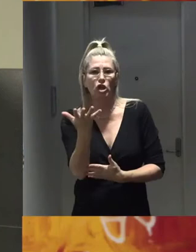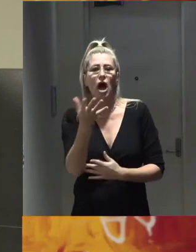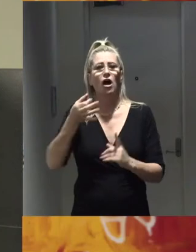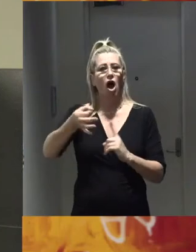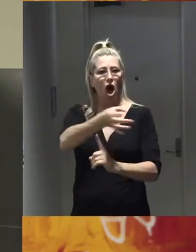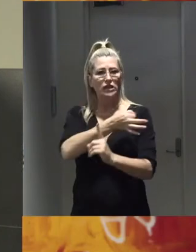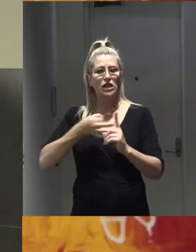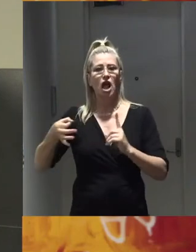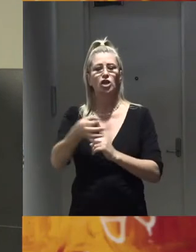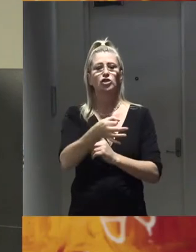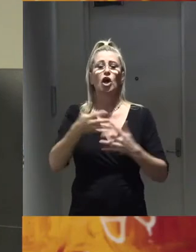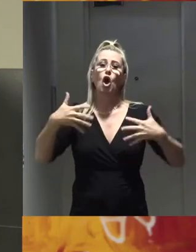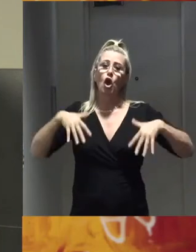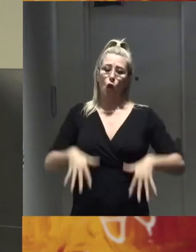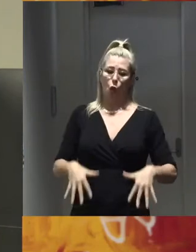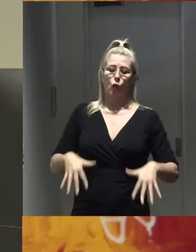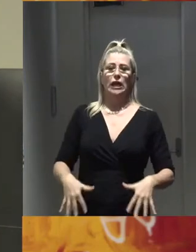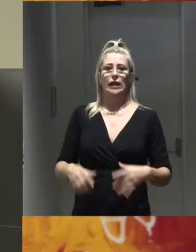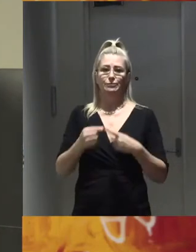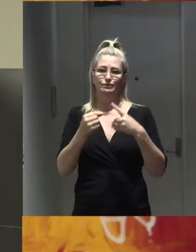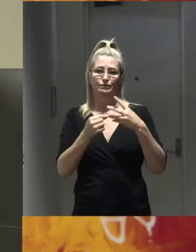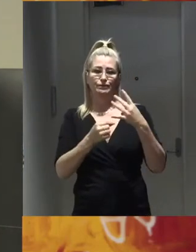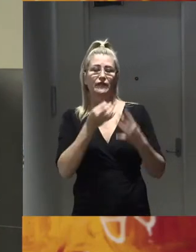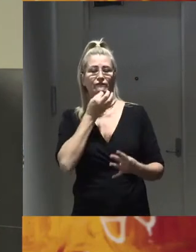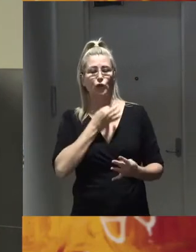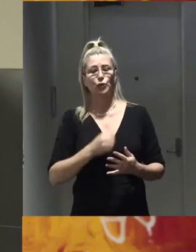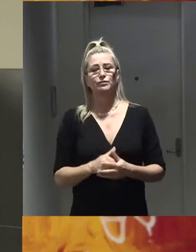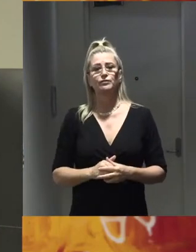isolation, and loneliness, to name but a few.